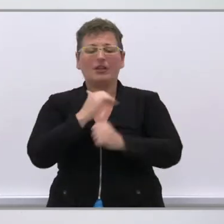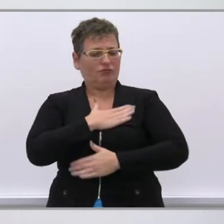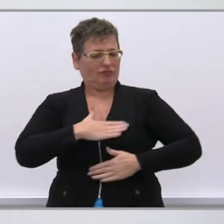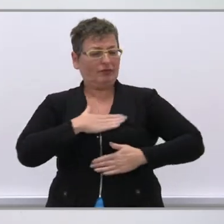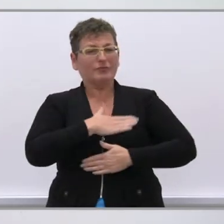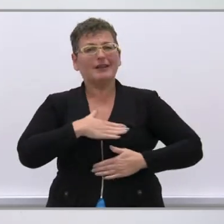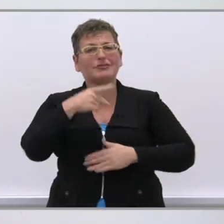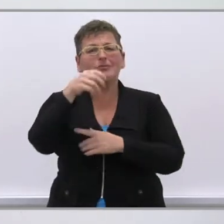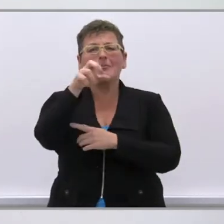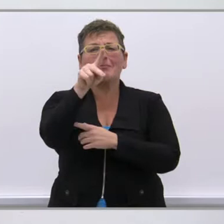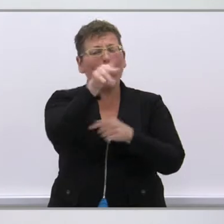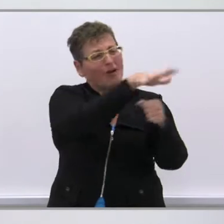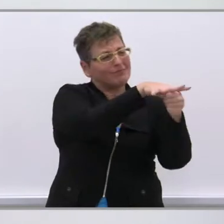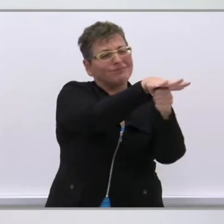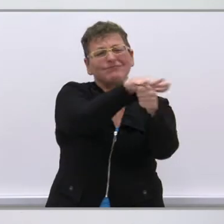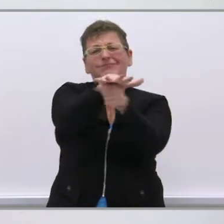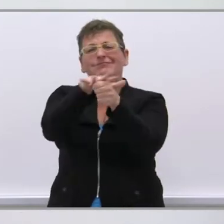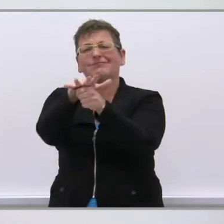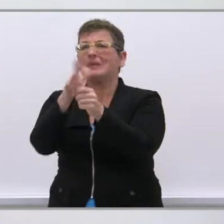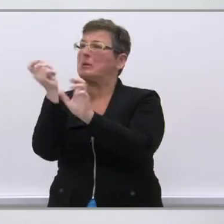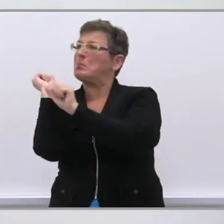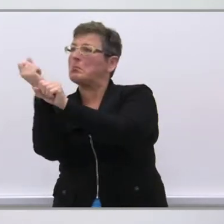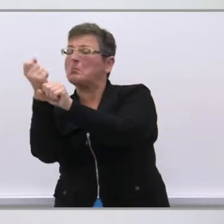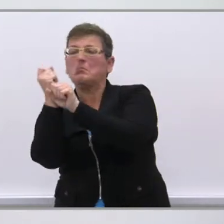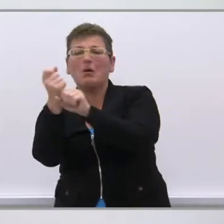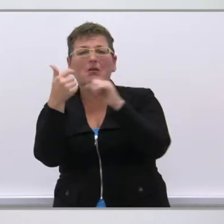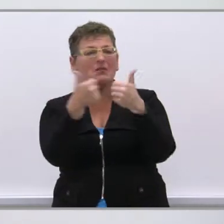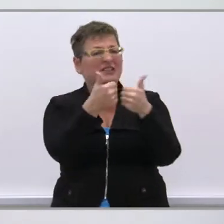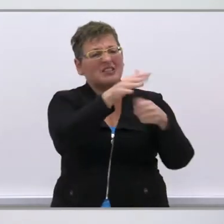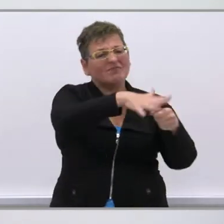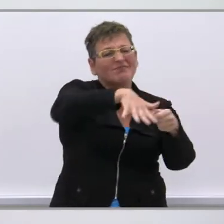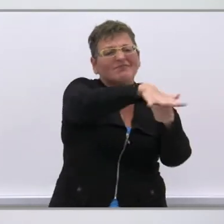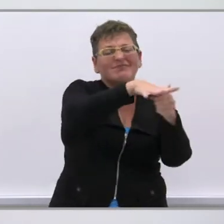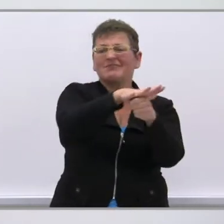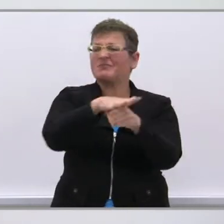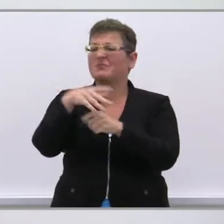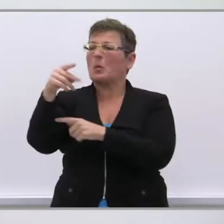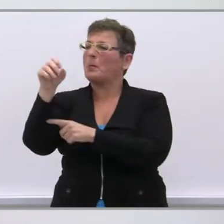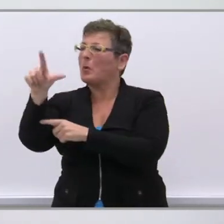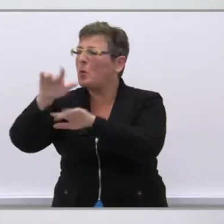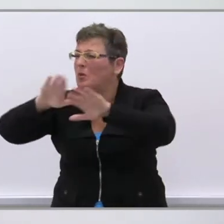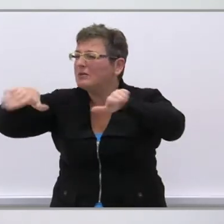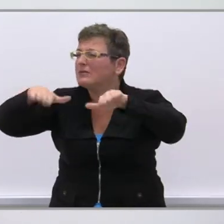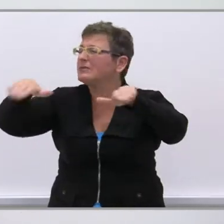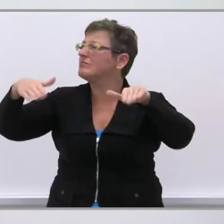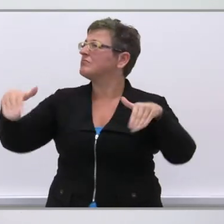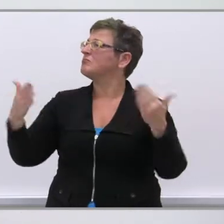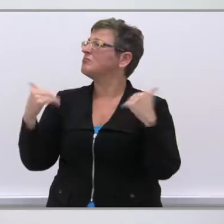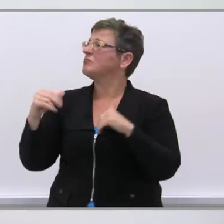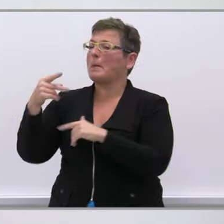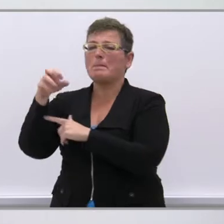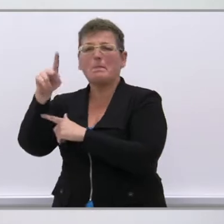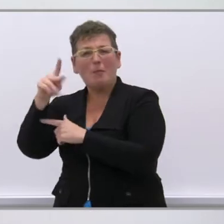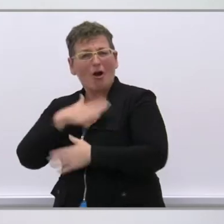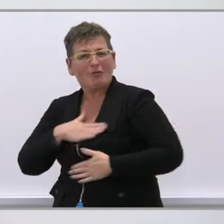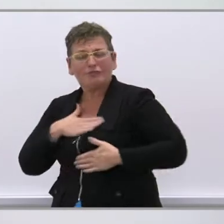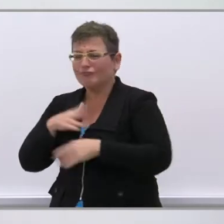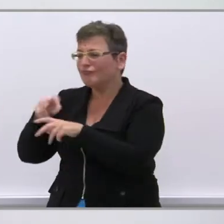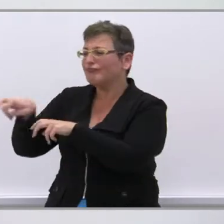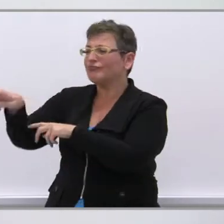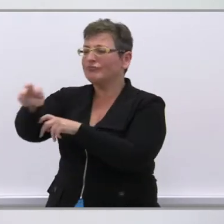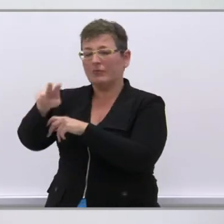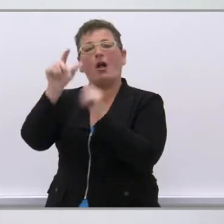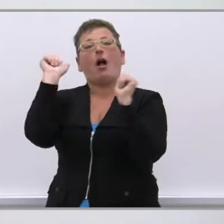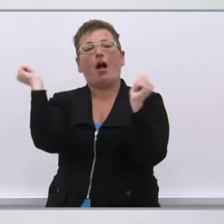recreational areas, such as ball fields, pools, and parks, and privately